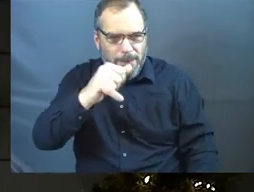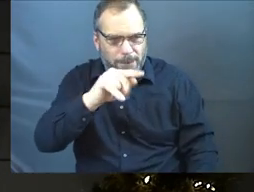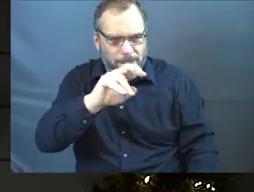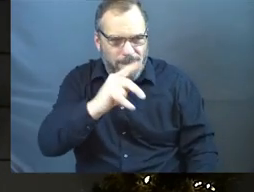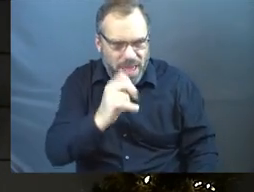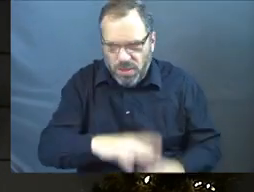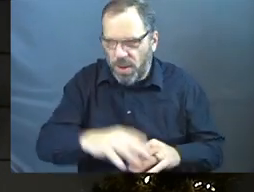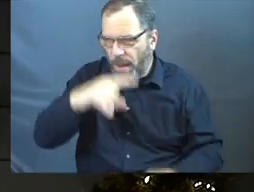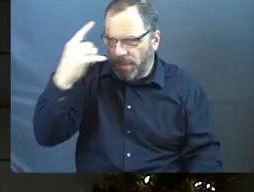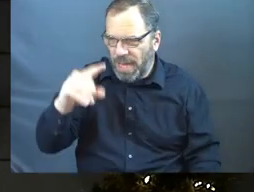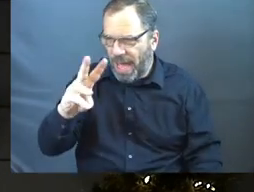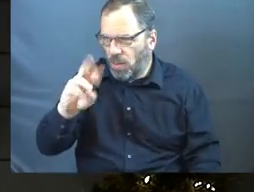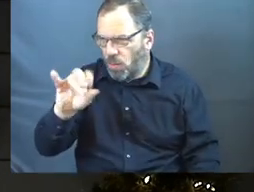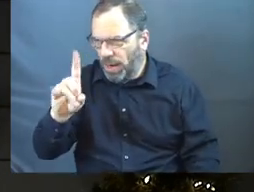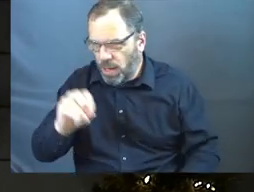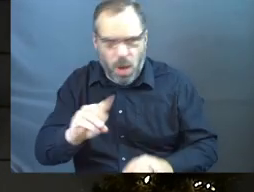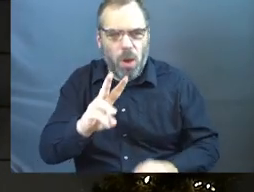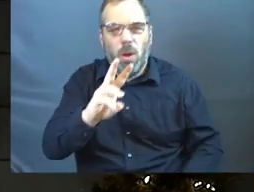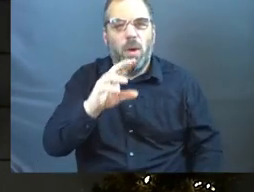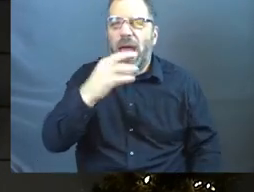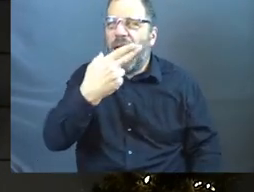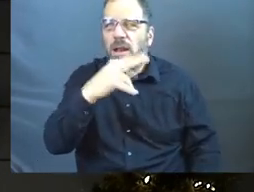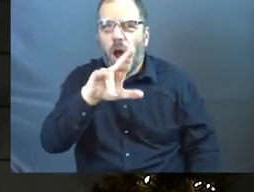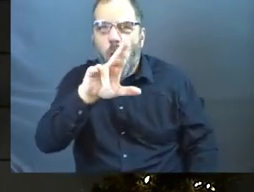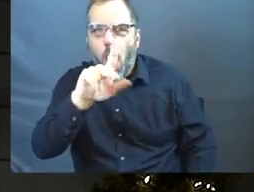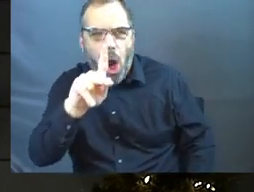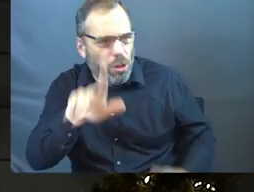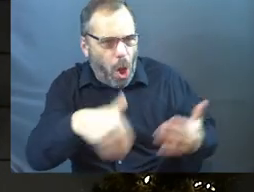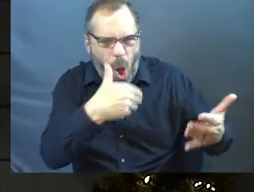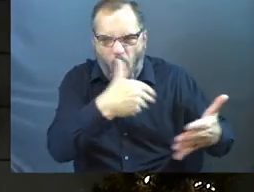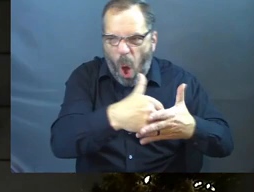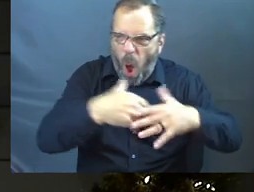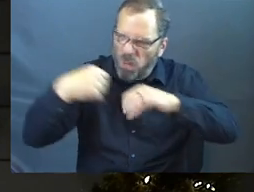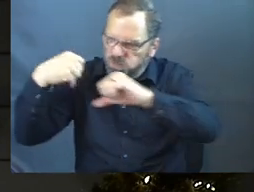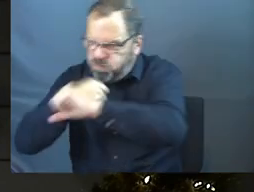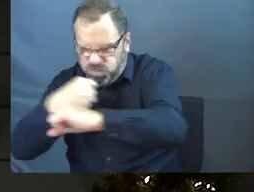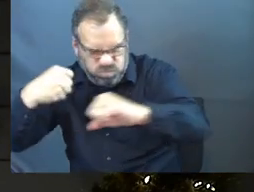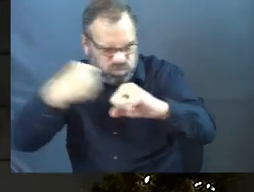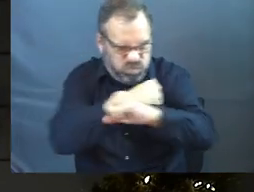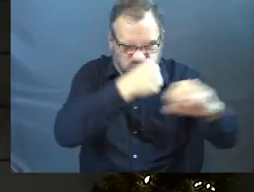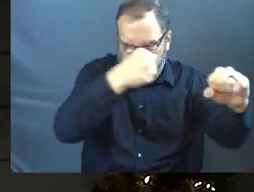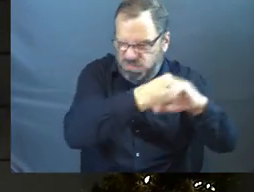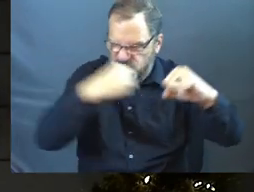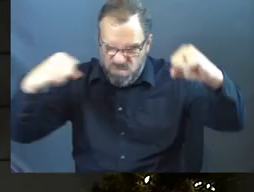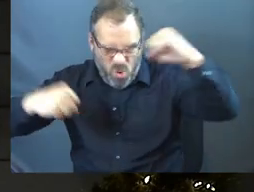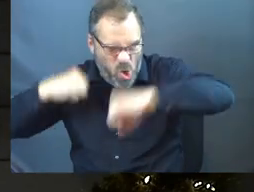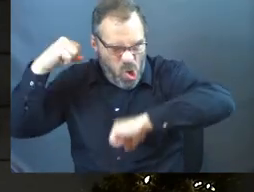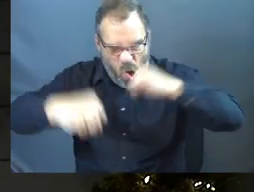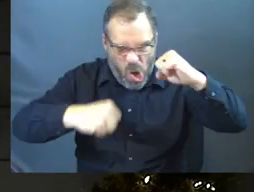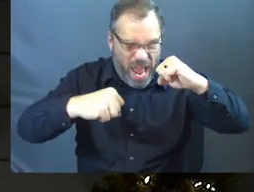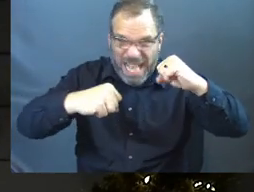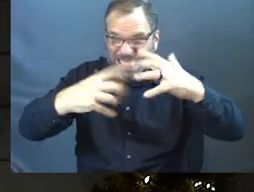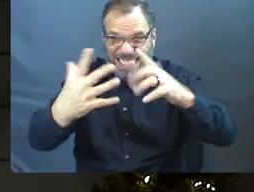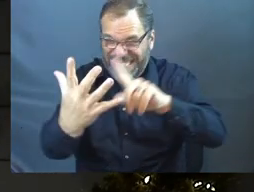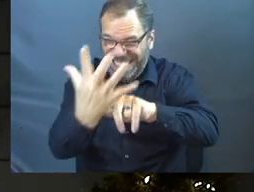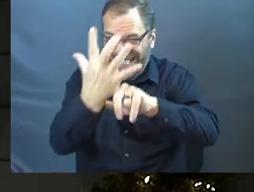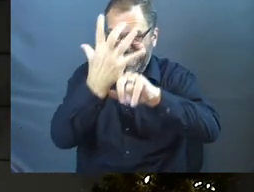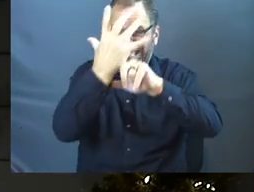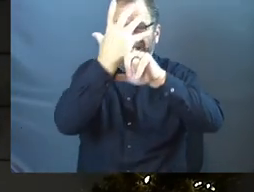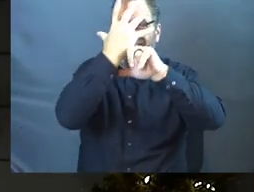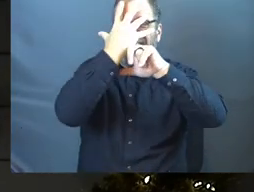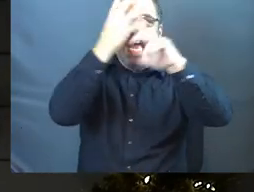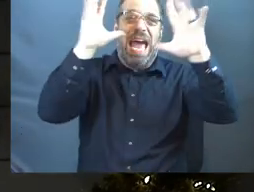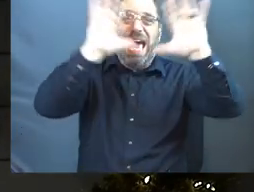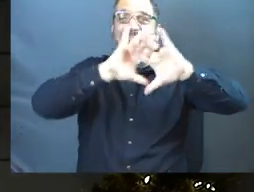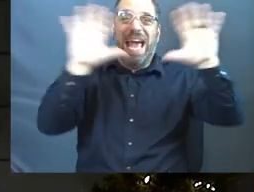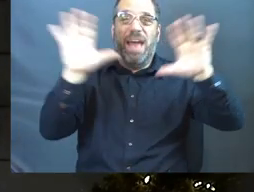Widow, you got Hulks out here, and, like, all these people, and there's all these guys who are superheroes, these girls who are superheroes, and they're getting beat up by these bad guys. There's too